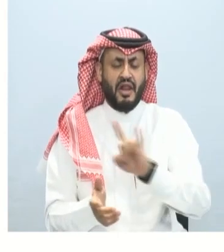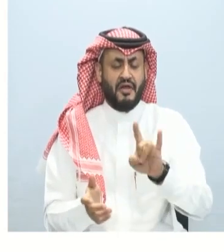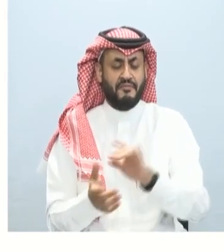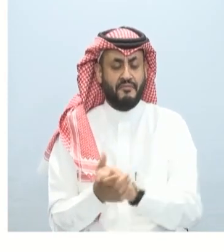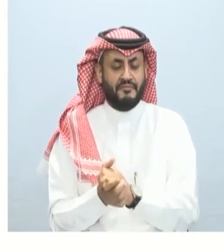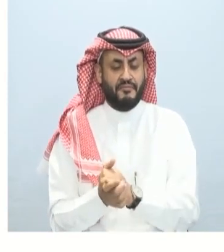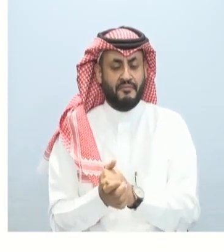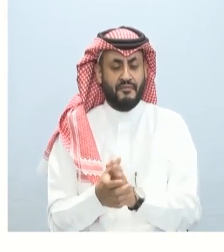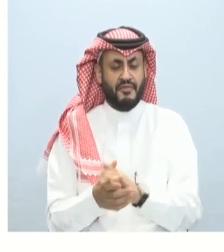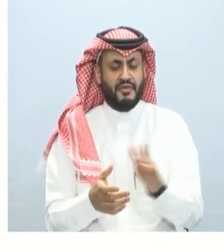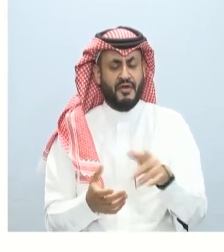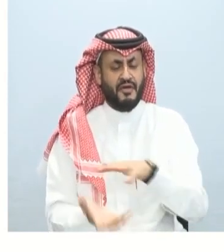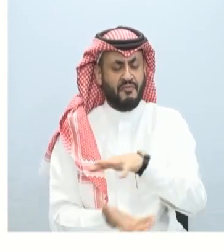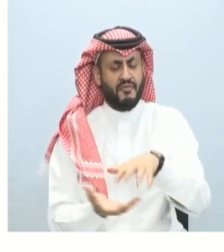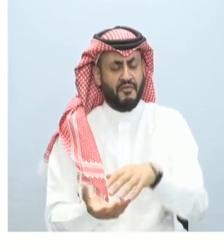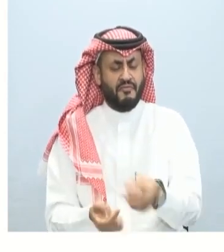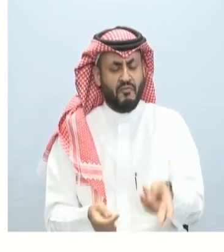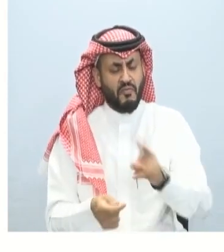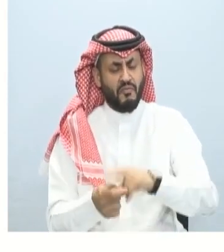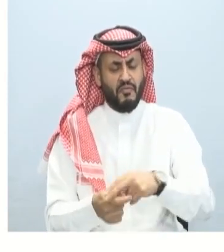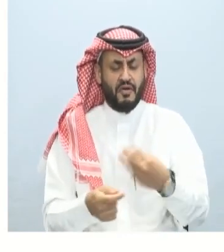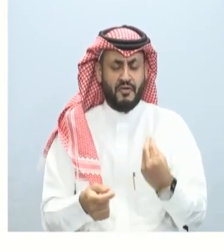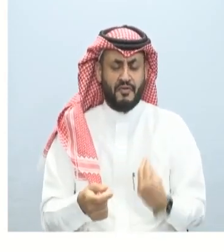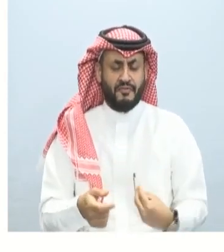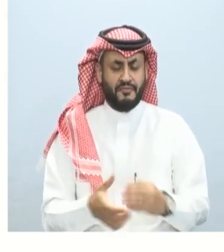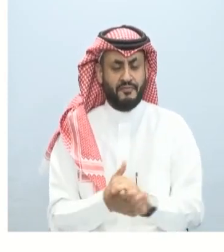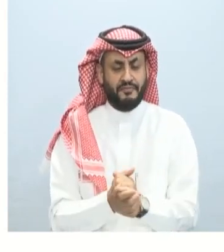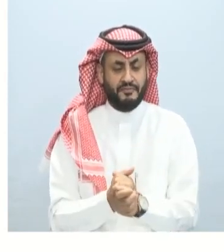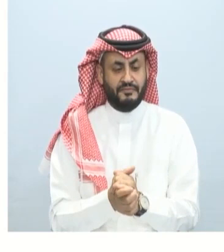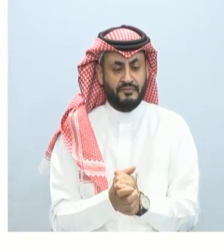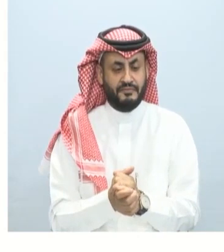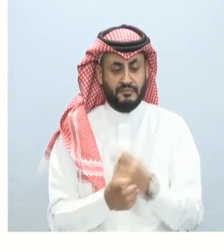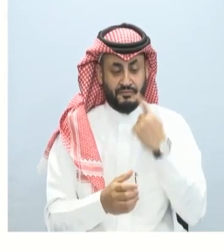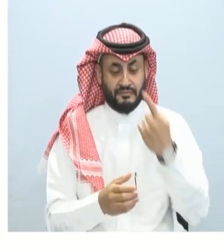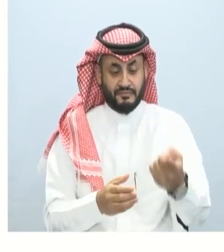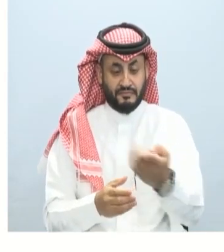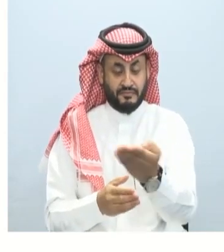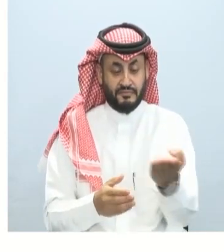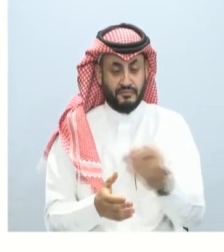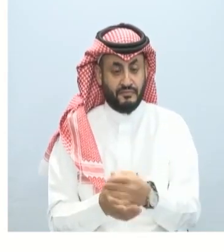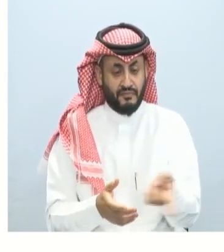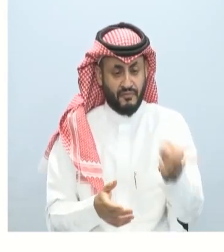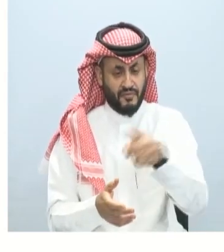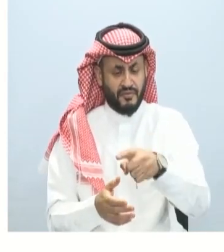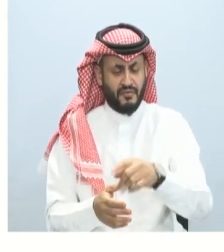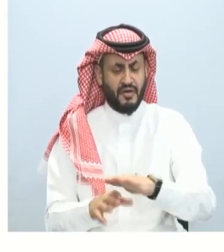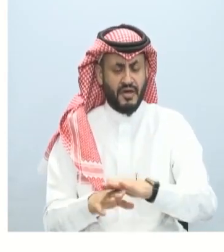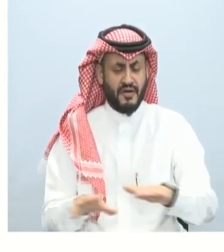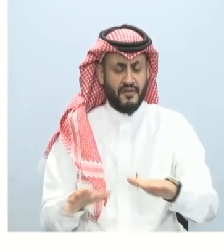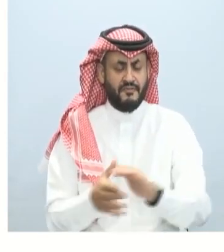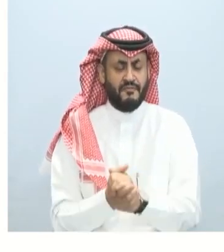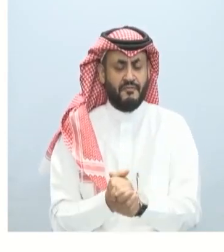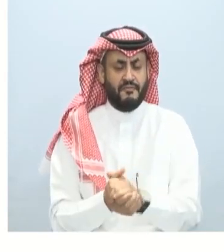think that the world will have become more peaceful. Here you can see that I have just applied the future simple